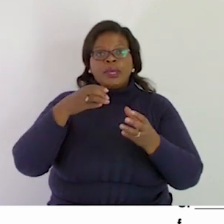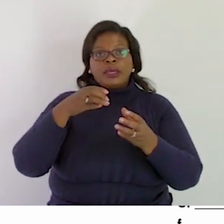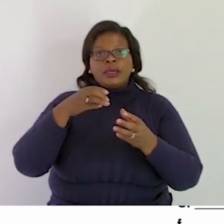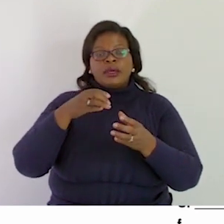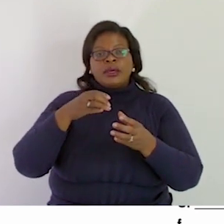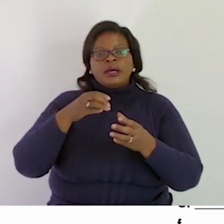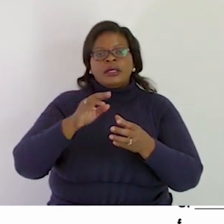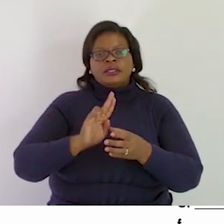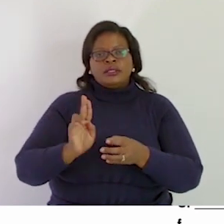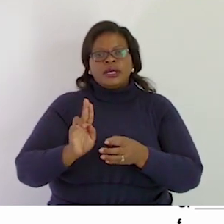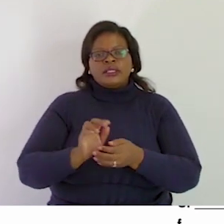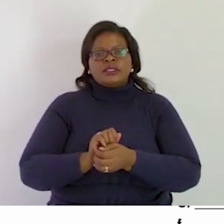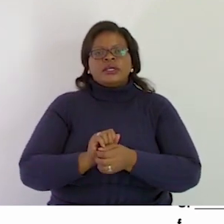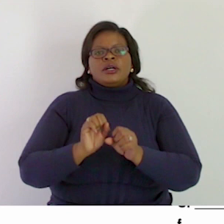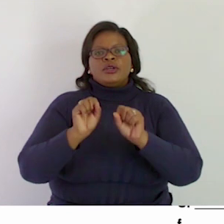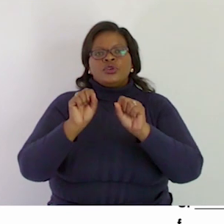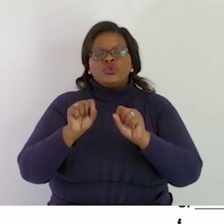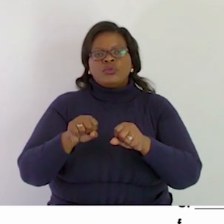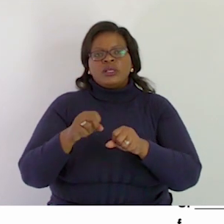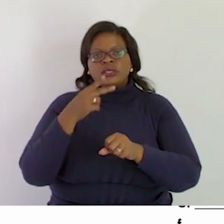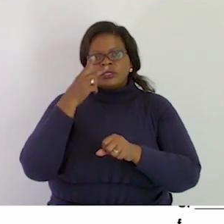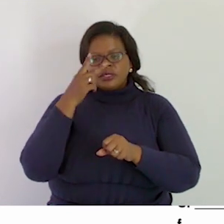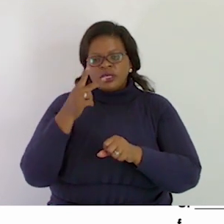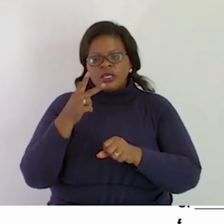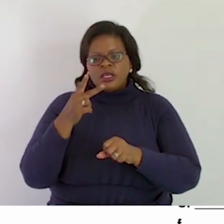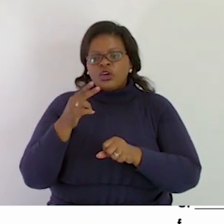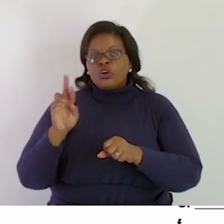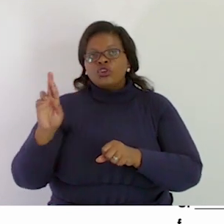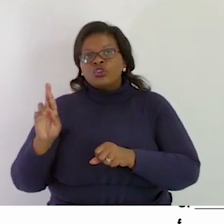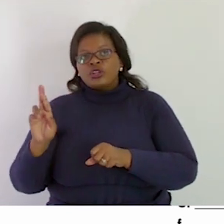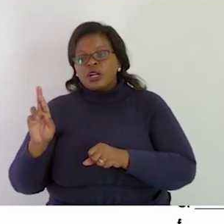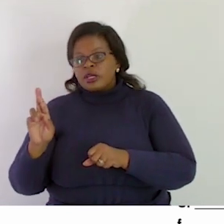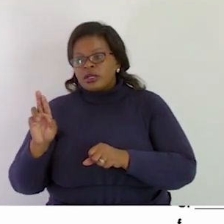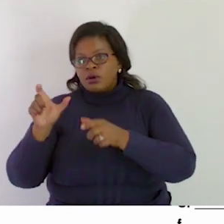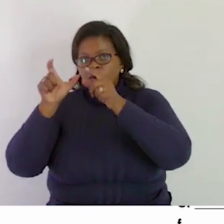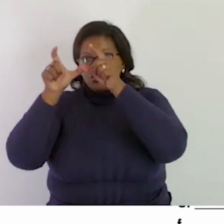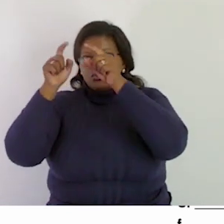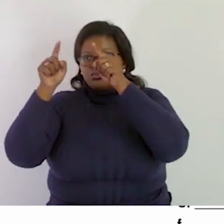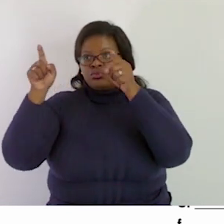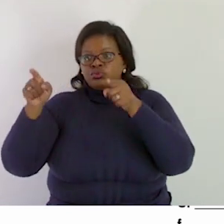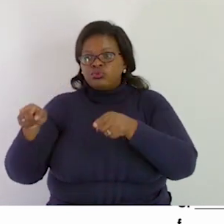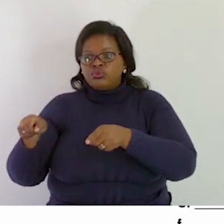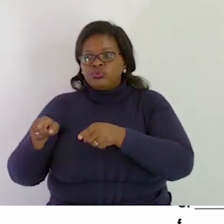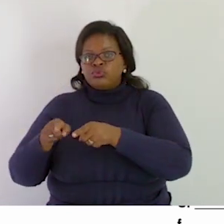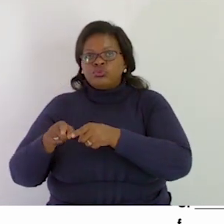do is you have to look on your right hand side where there is a box of